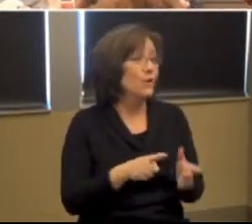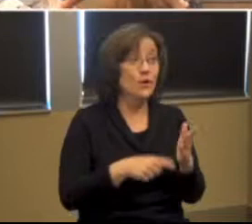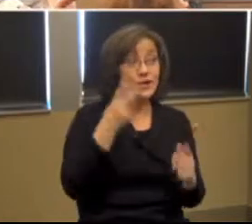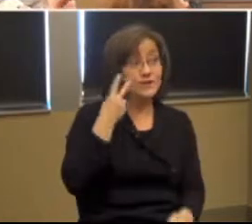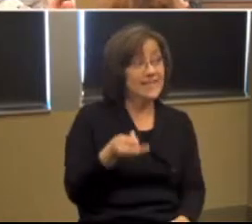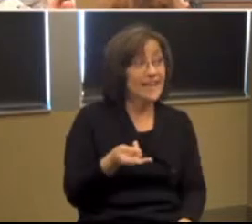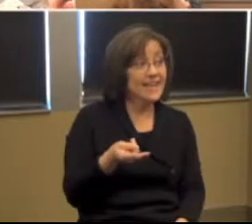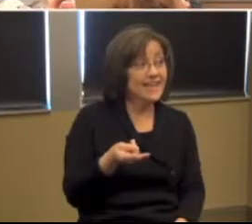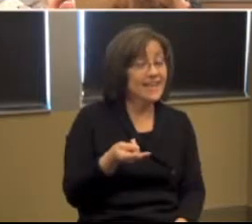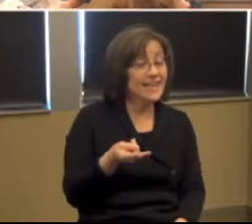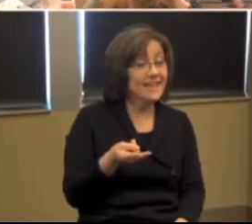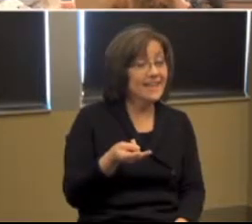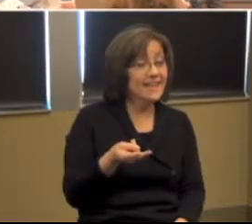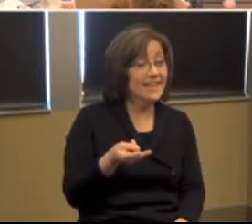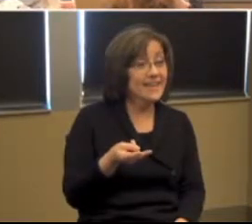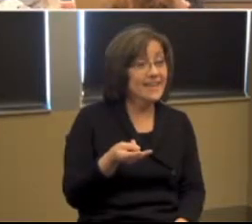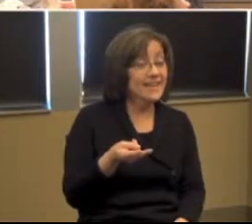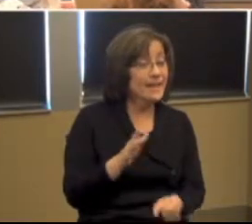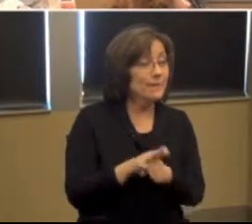see?